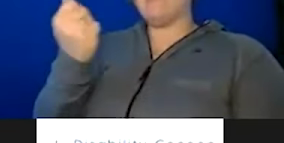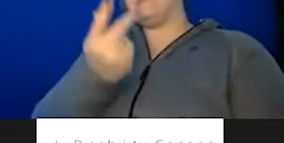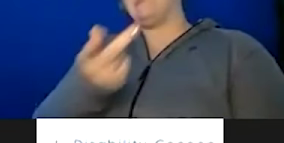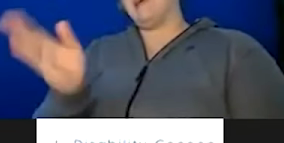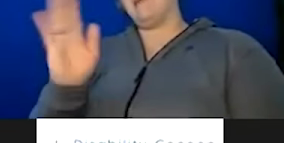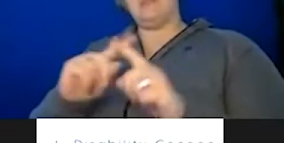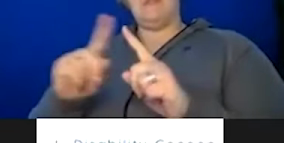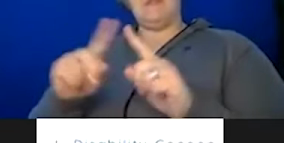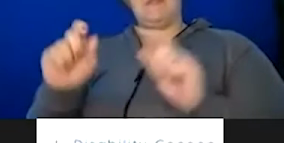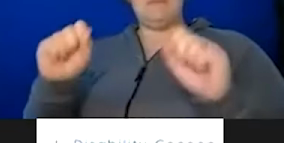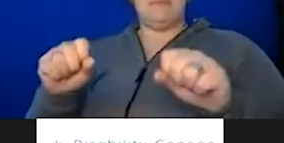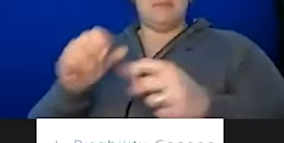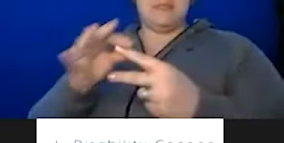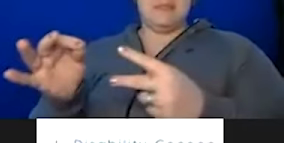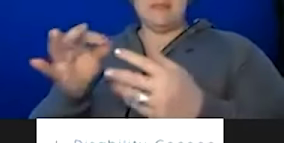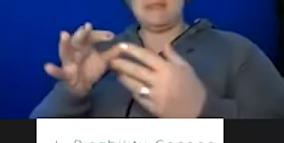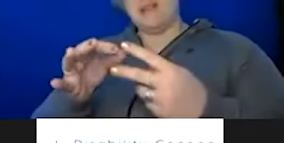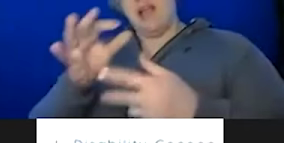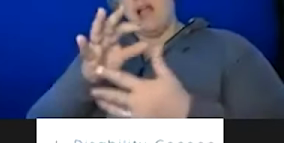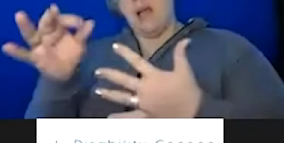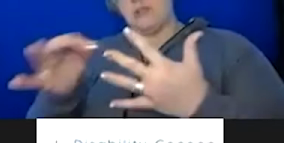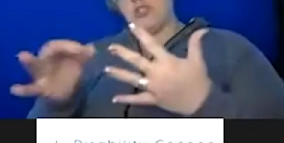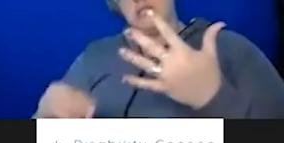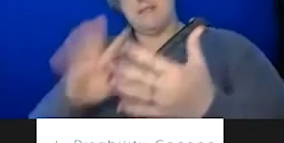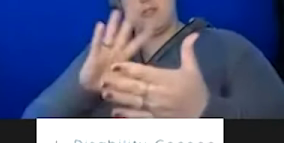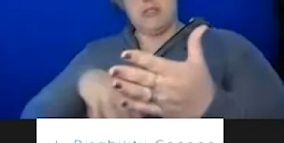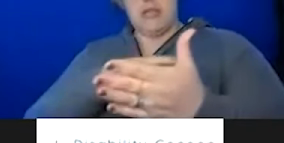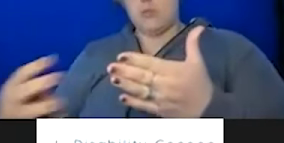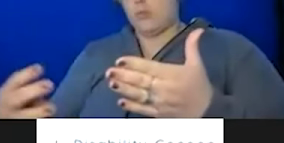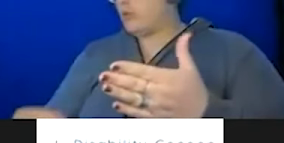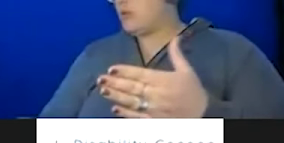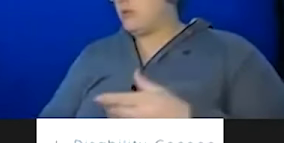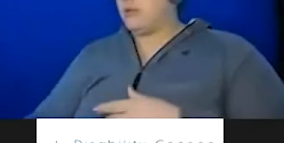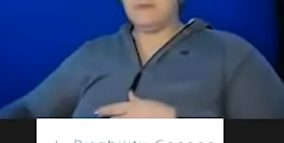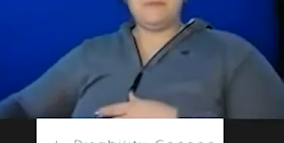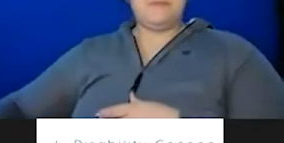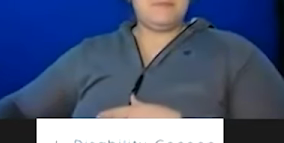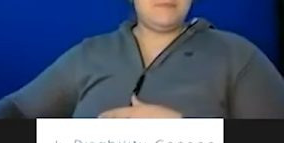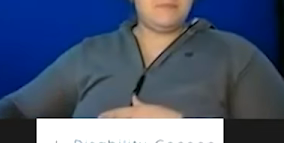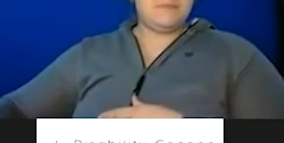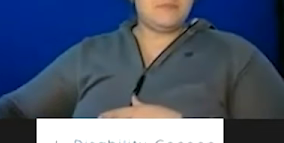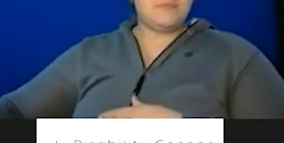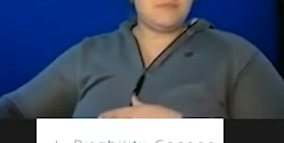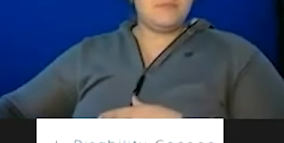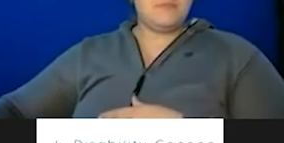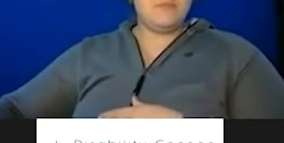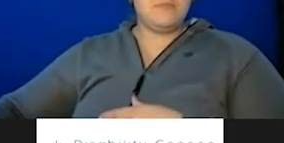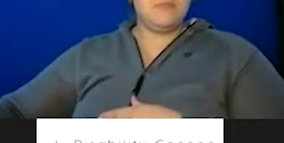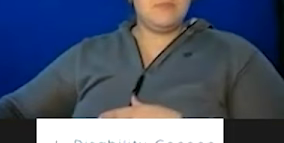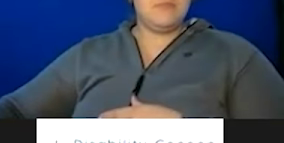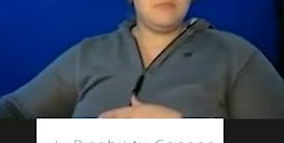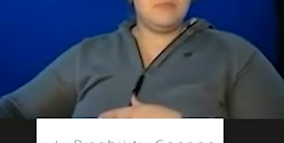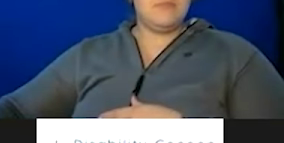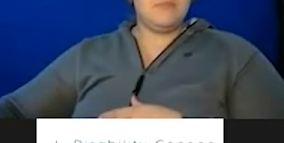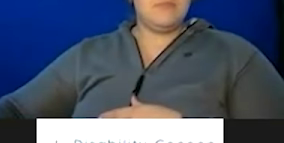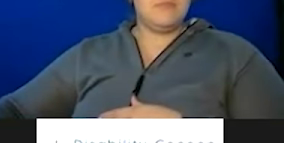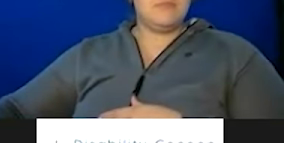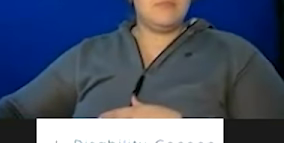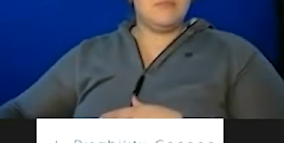Can I show them Sure. how to delete them? Yeah. So just open it up, click